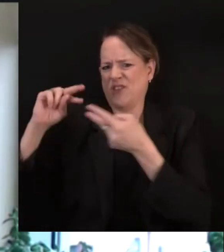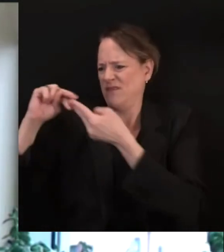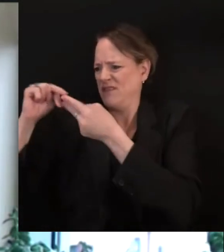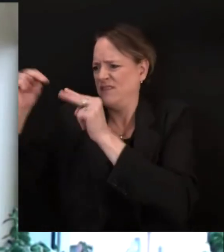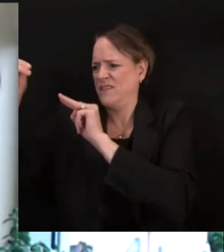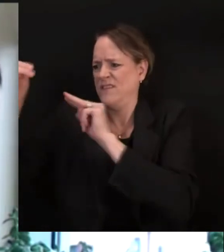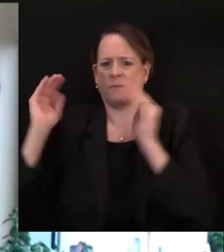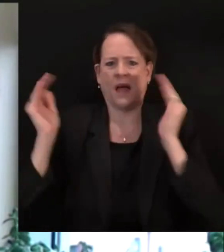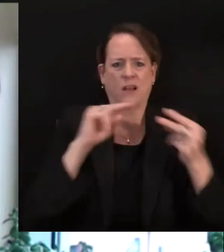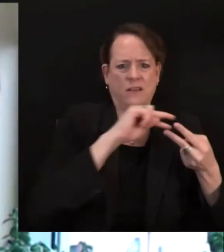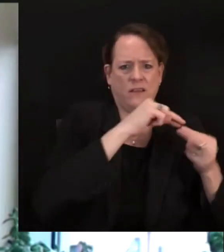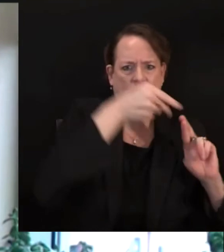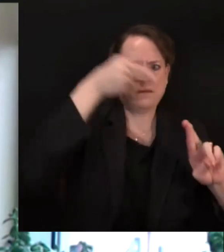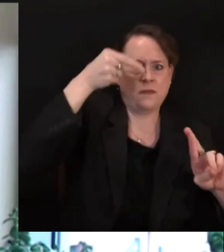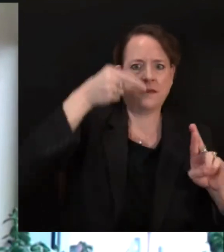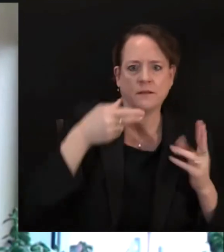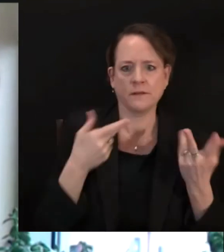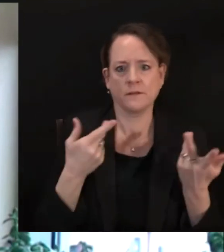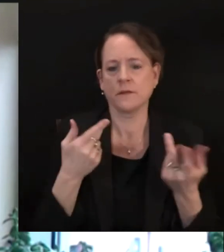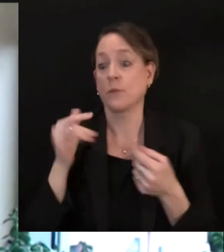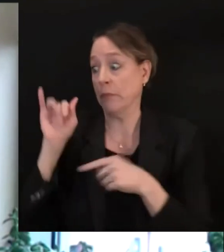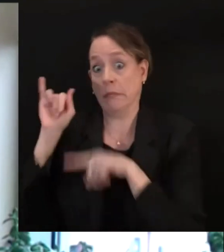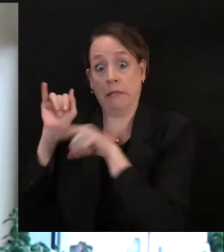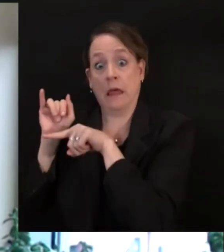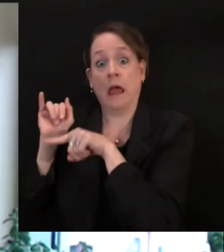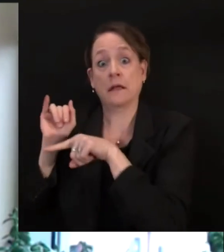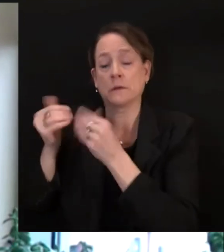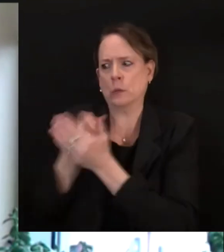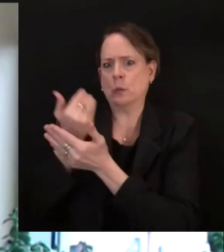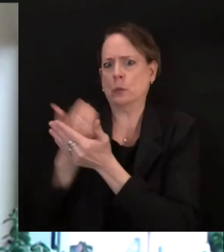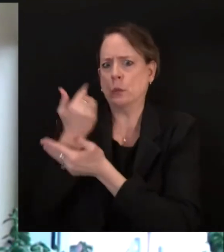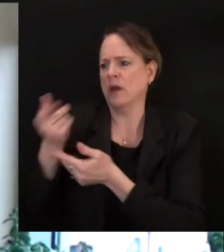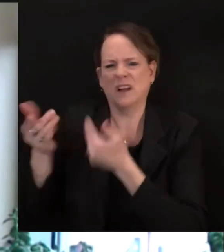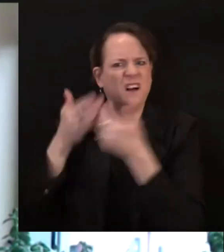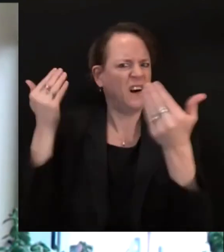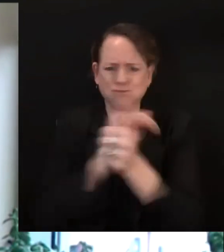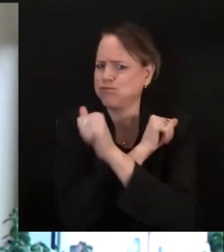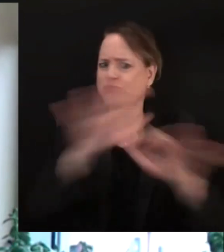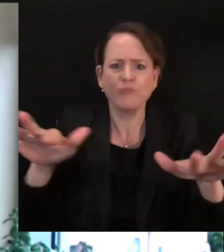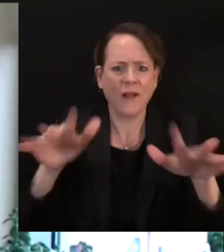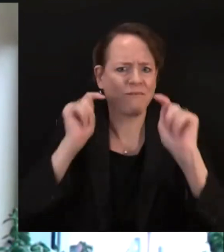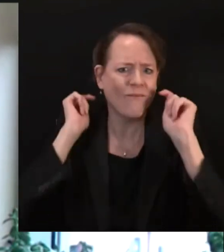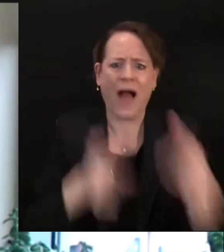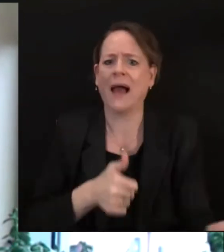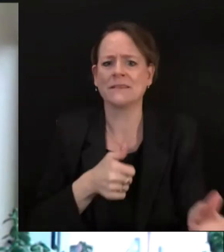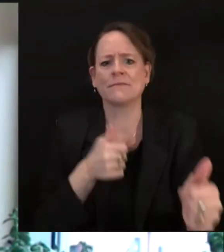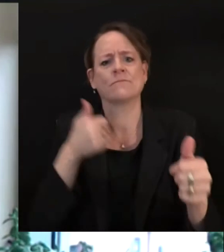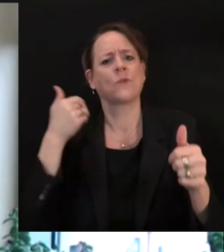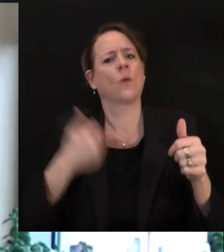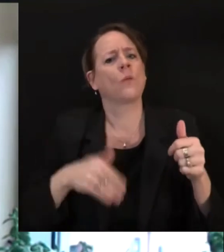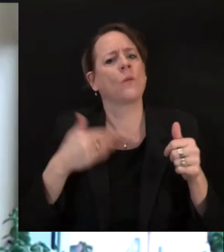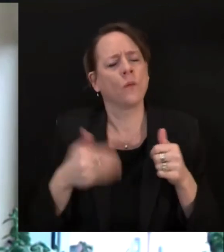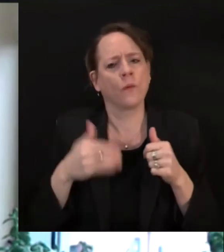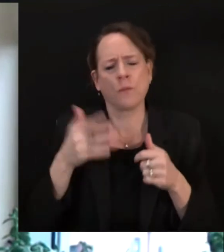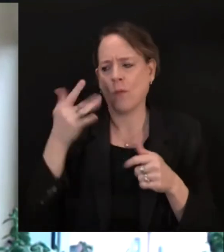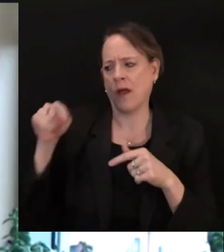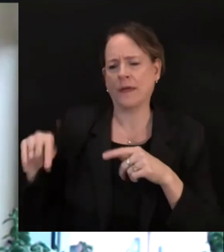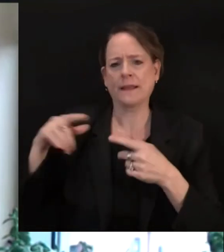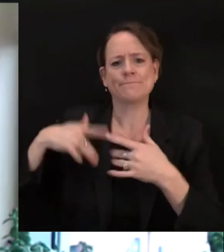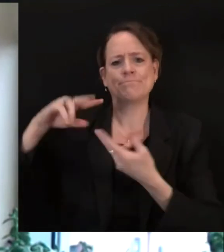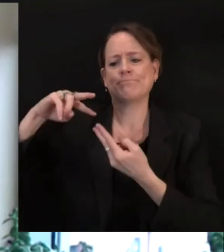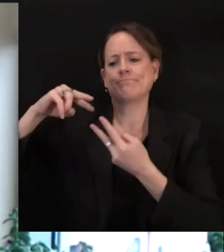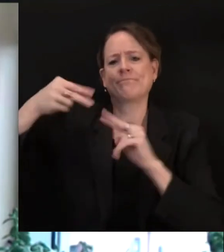is some concern that the genetic differences in the strain of the virus might make it riskier or make it more